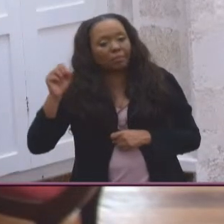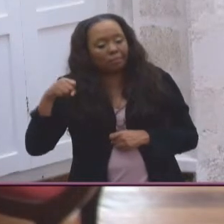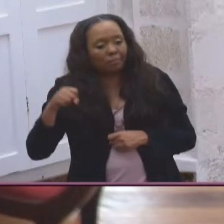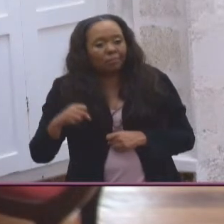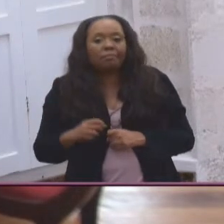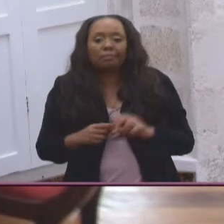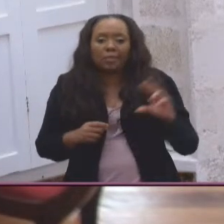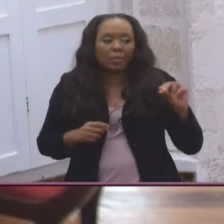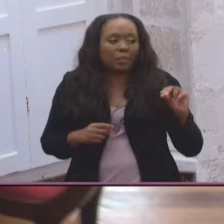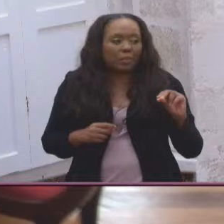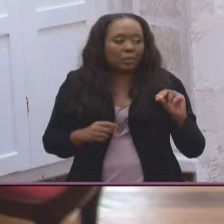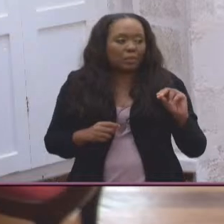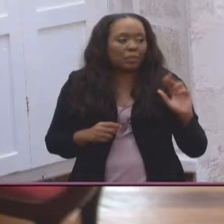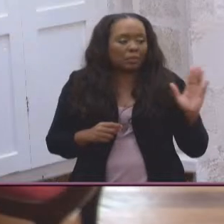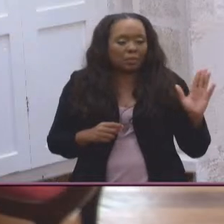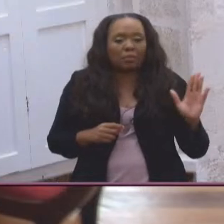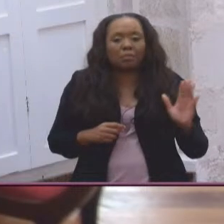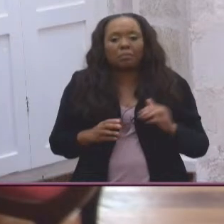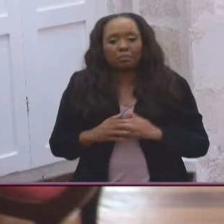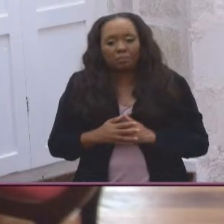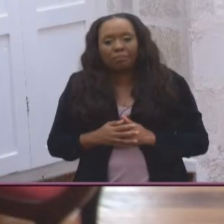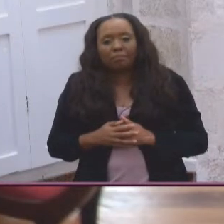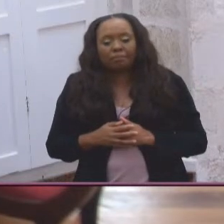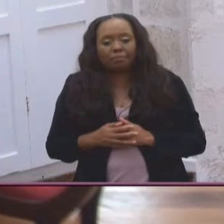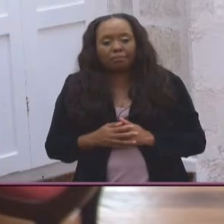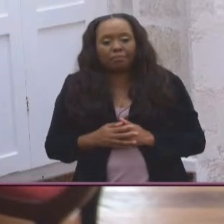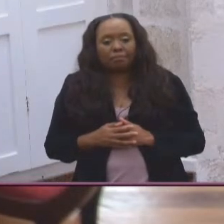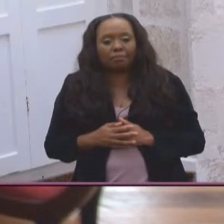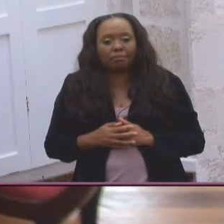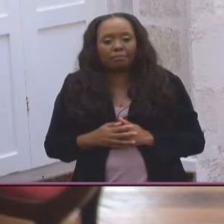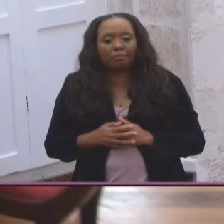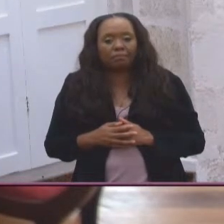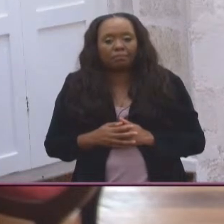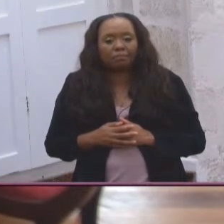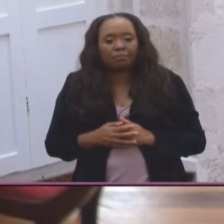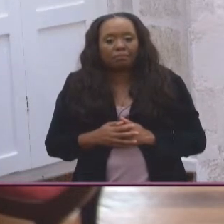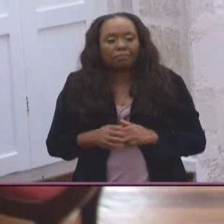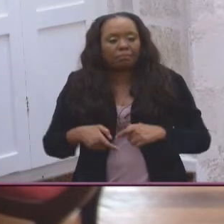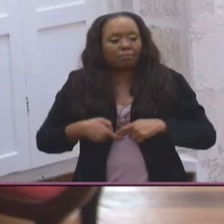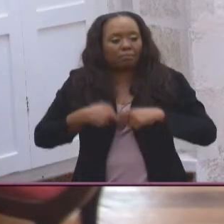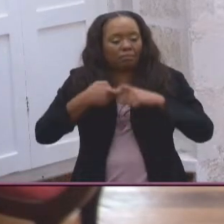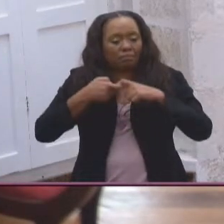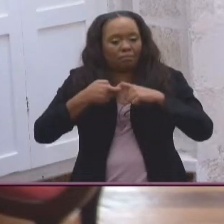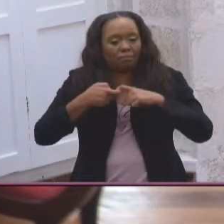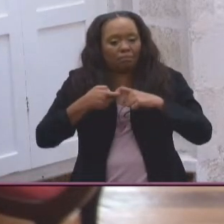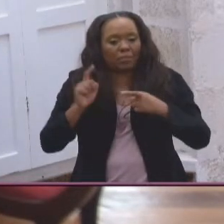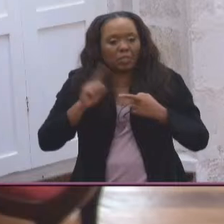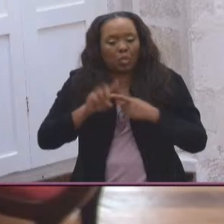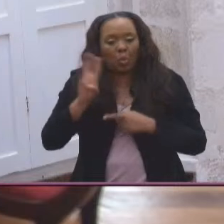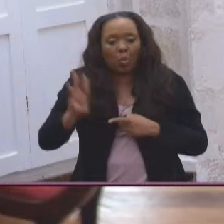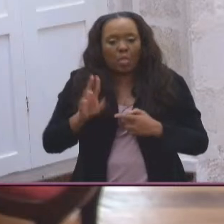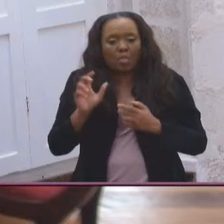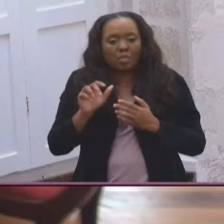Those against please say no. The next, the ayes have it. This Senate is therefore adjourned until